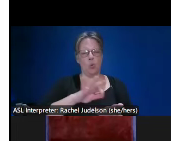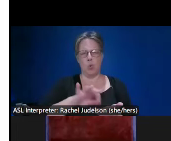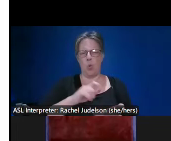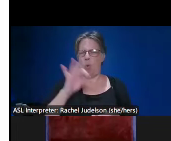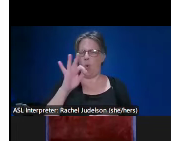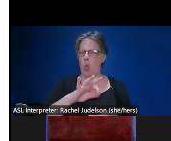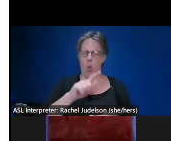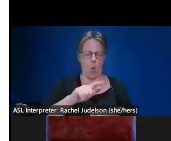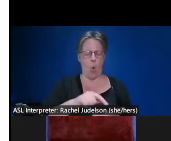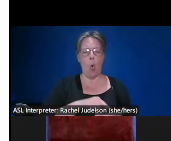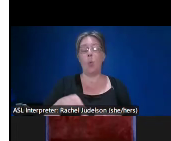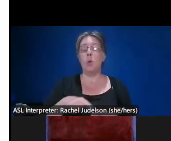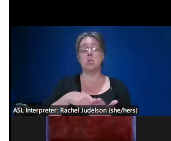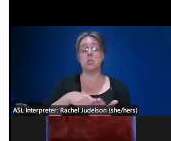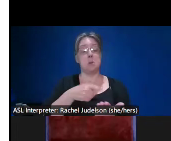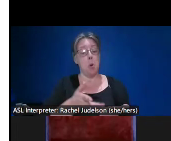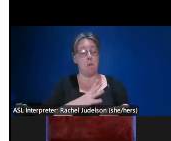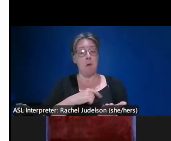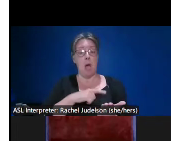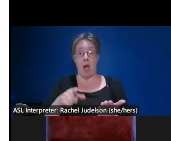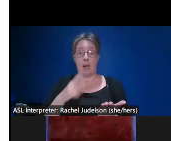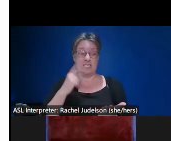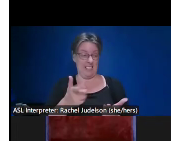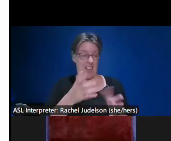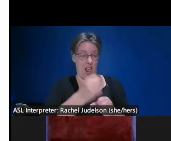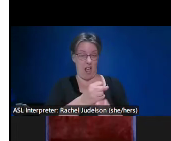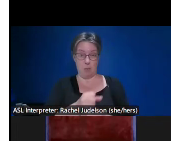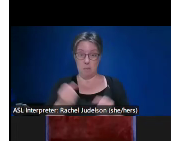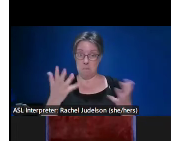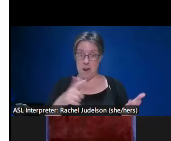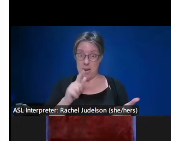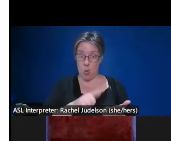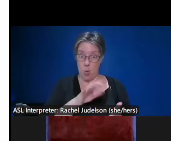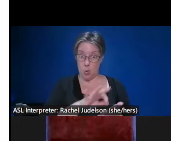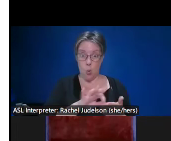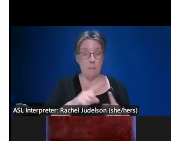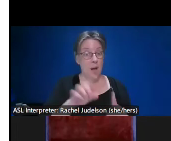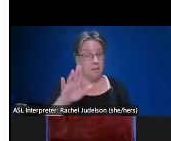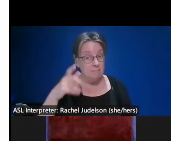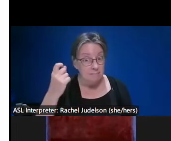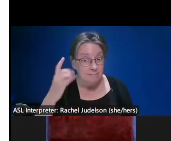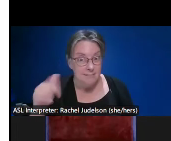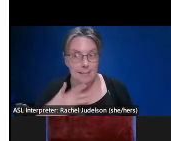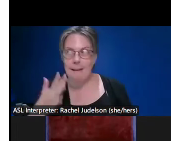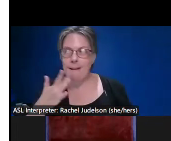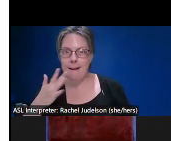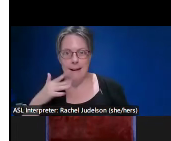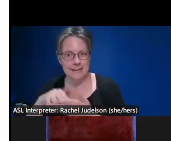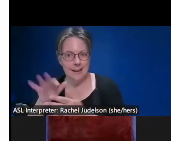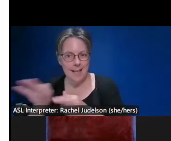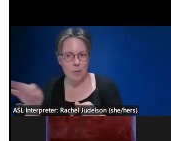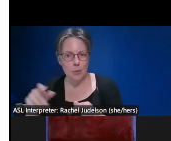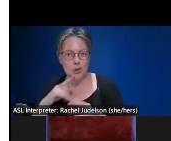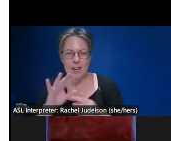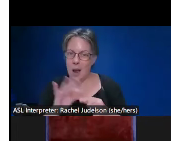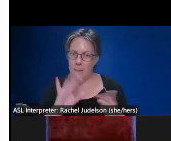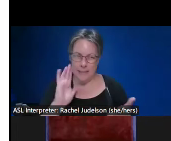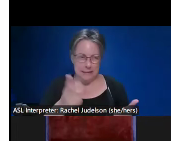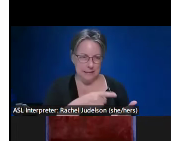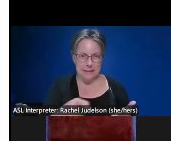committee may look at abstracts and see, oh, these ones got low scores, but you know what? It's on an understudied languages, and the comments seem to reflect that